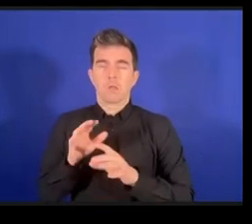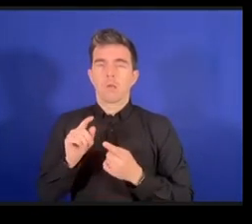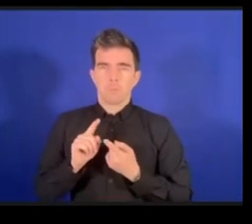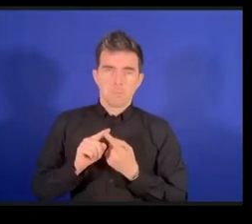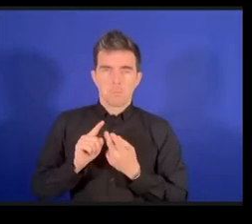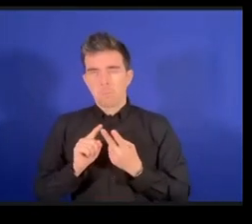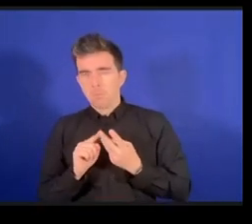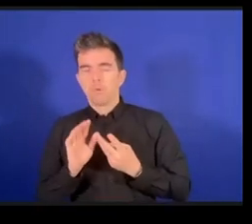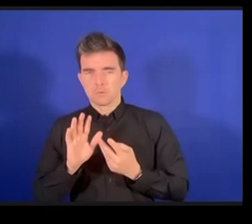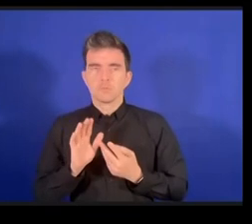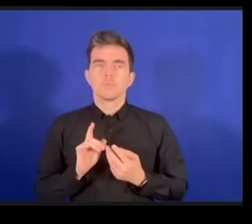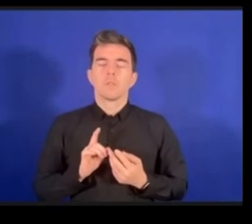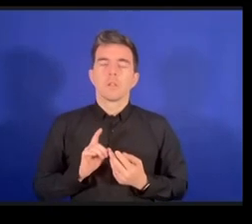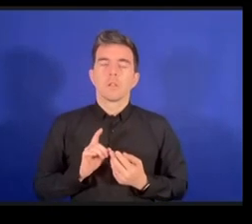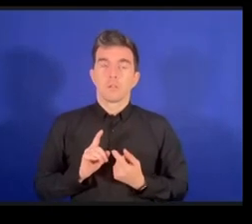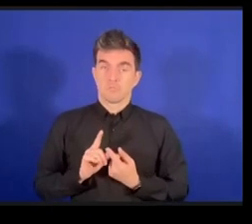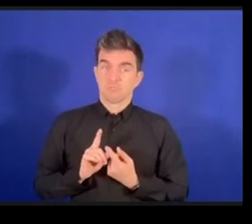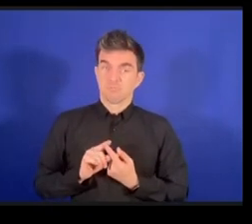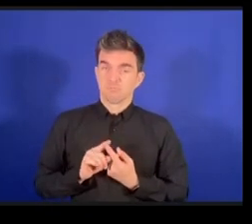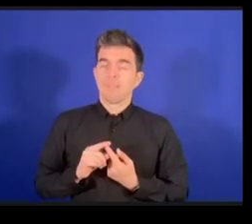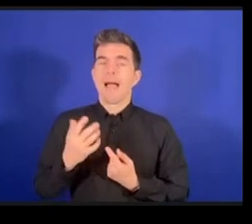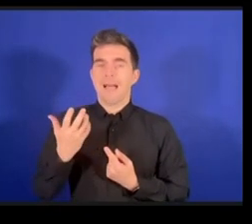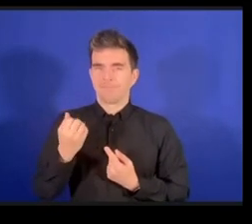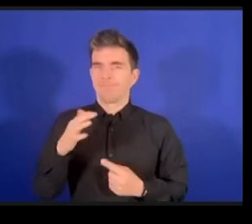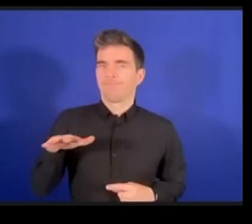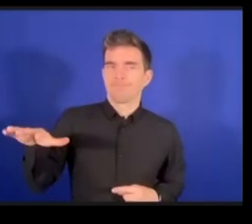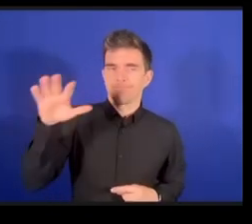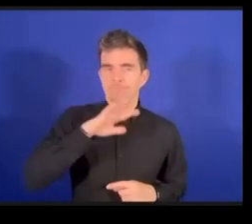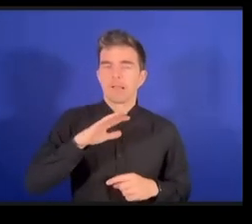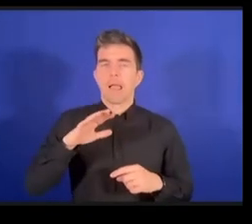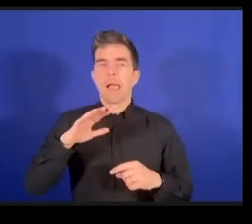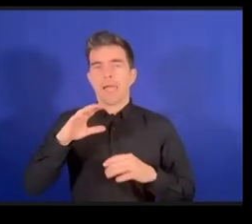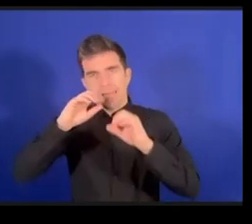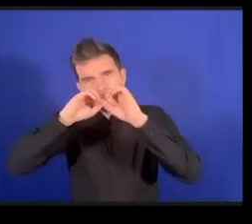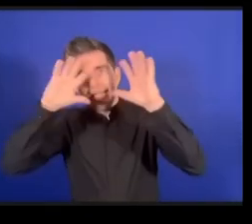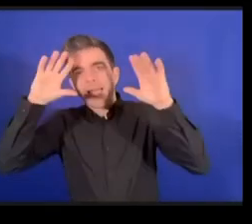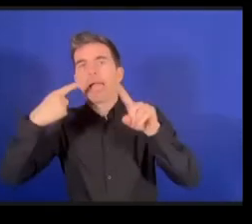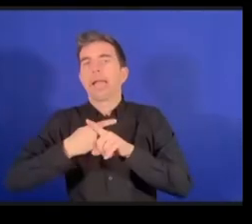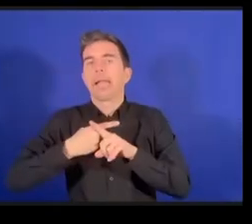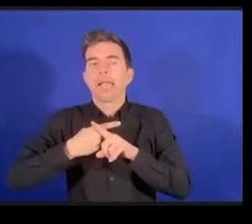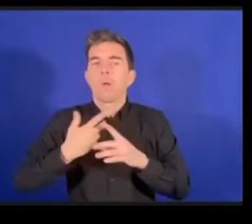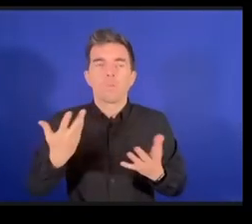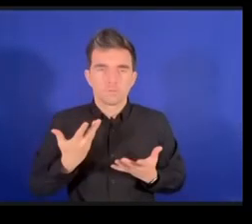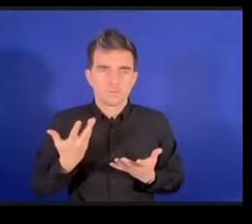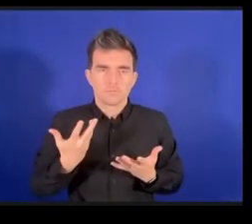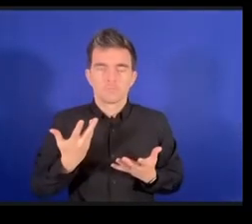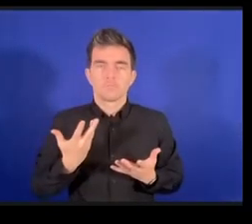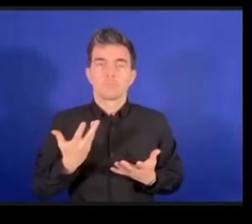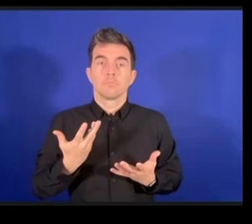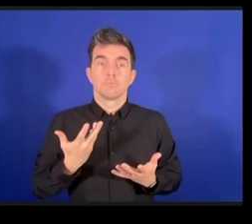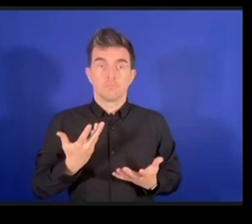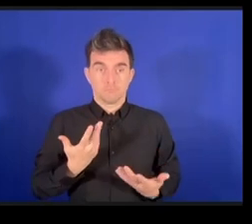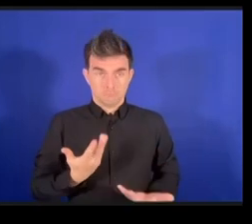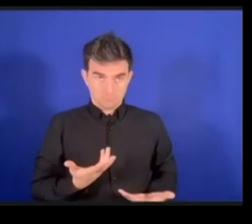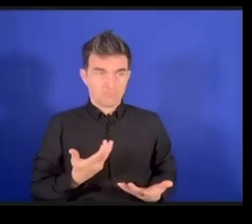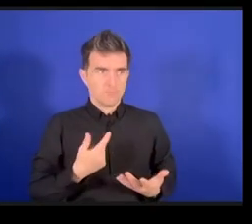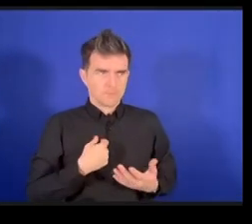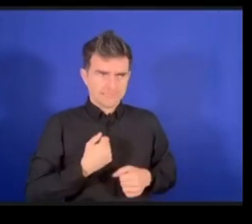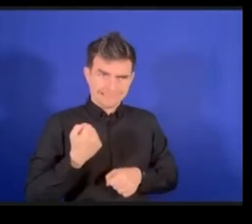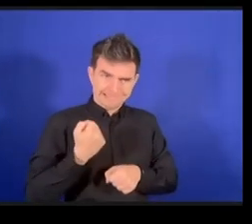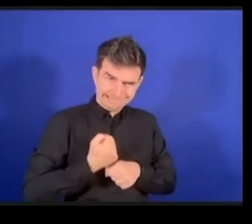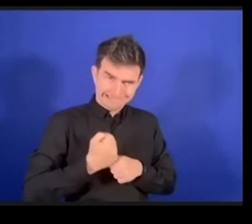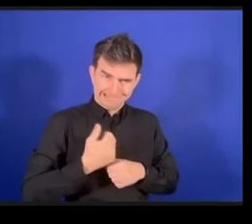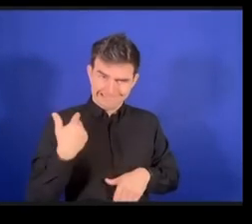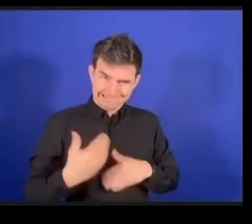that U if the work is done for accessibilities it would be beneficial for person with disabilities